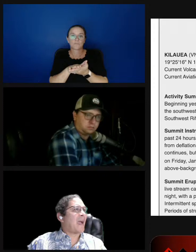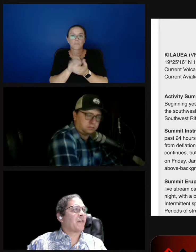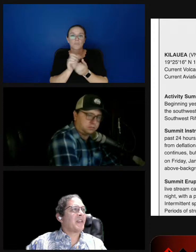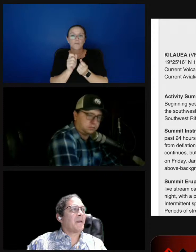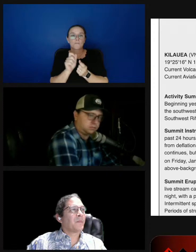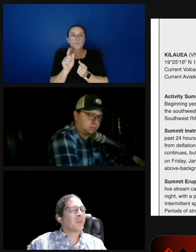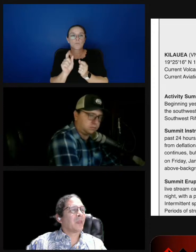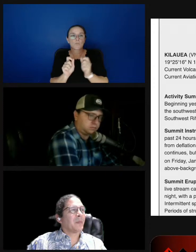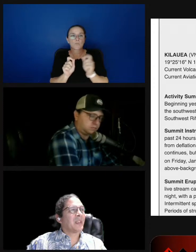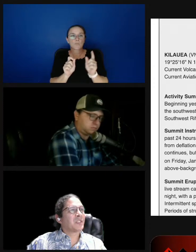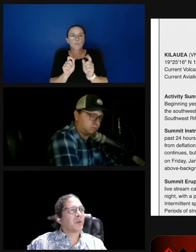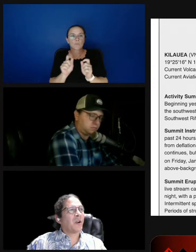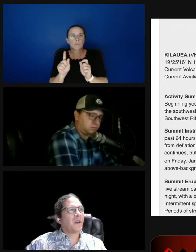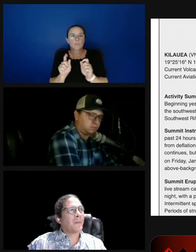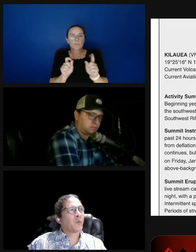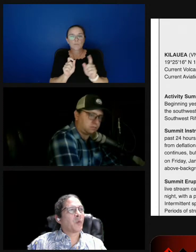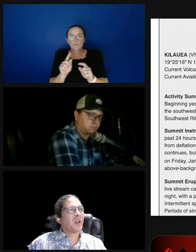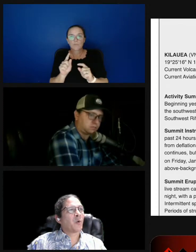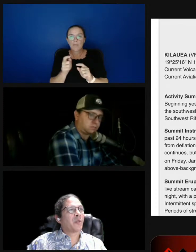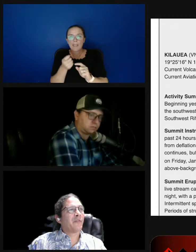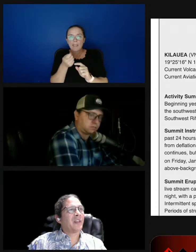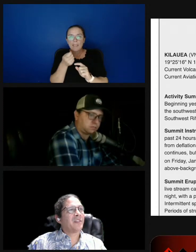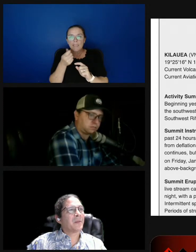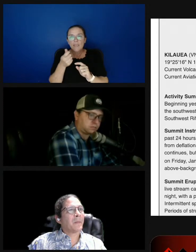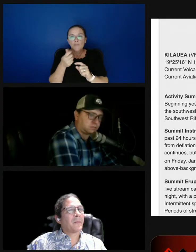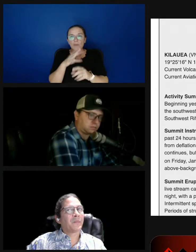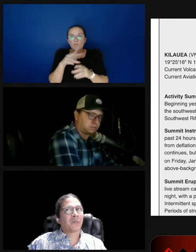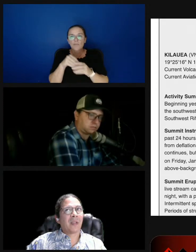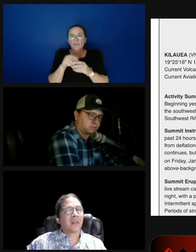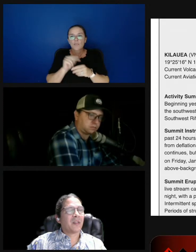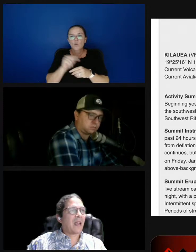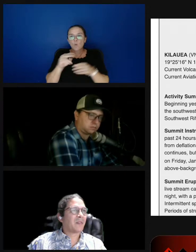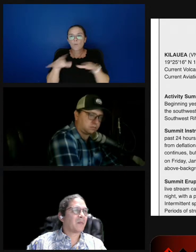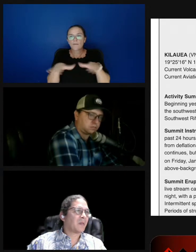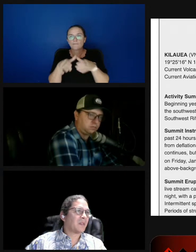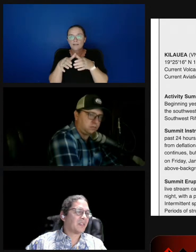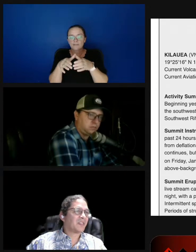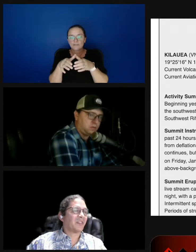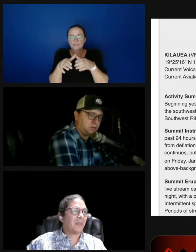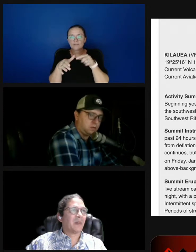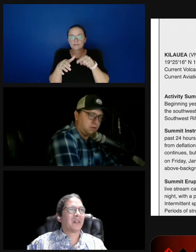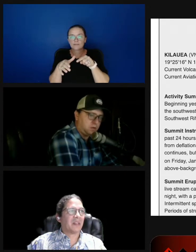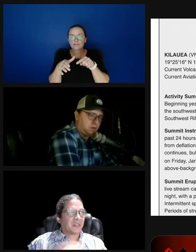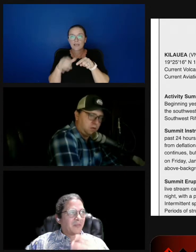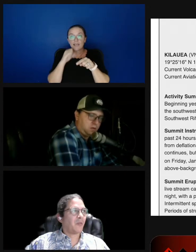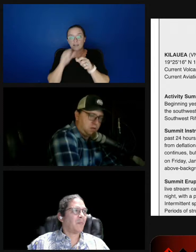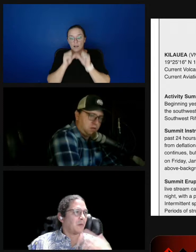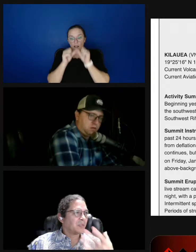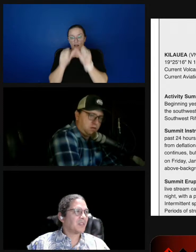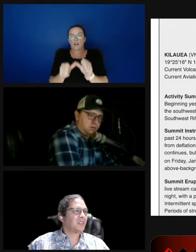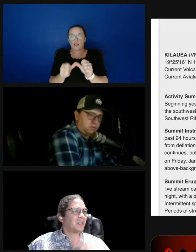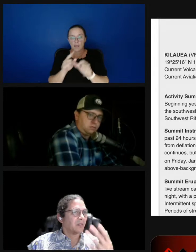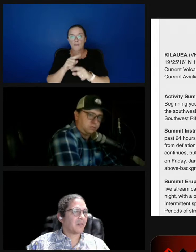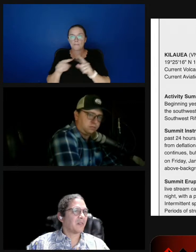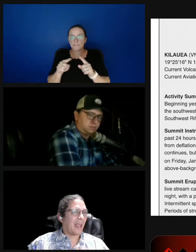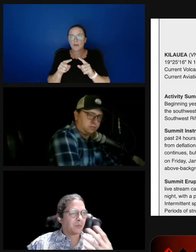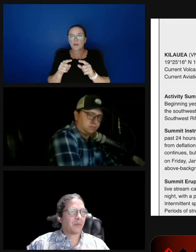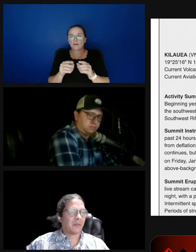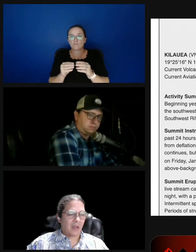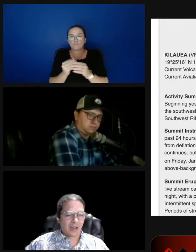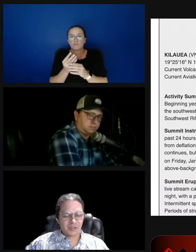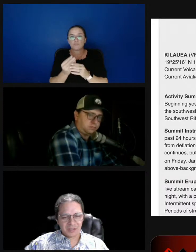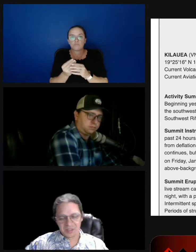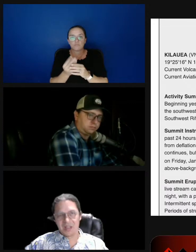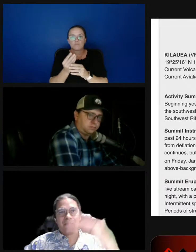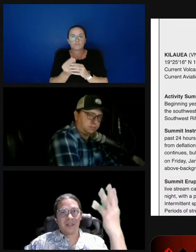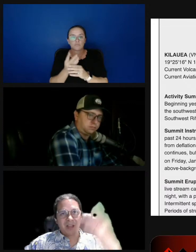minor spattering begins to occur within a northern vent, right? Not consistently, but in several pulses. There are times where